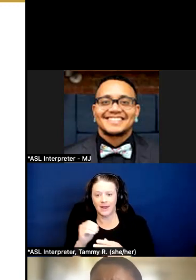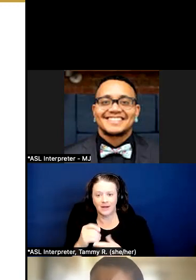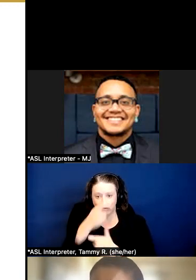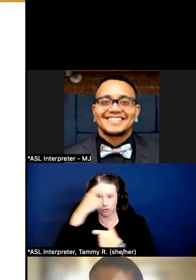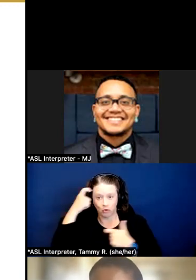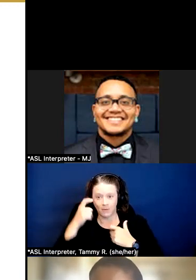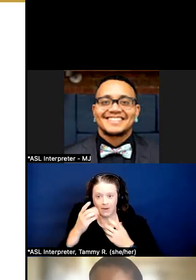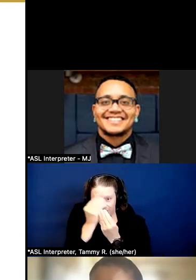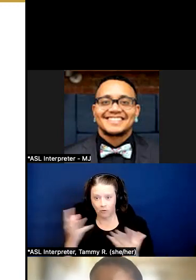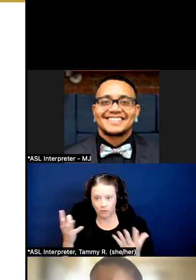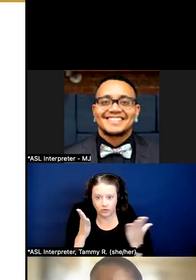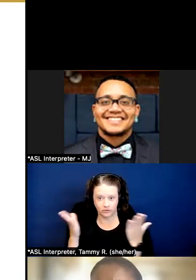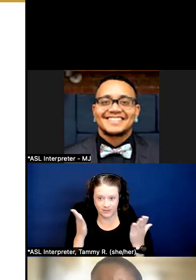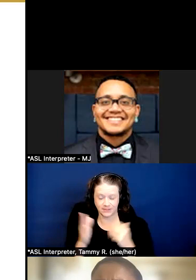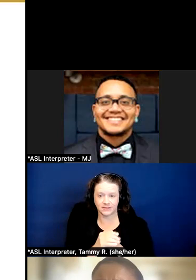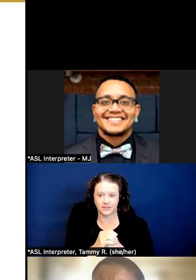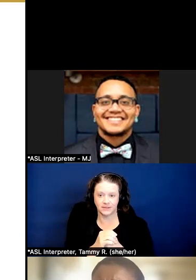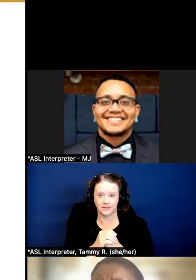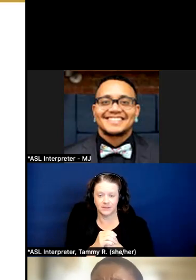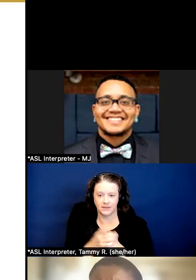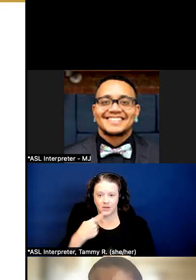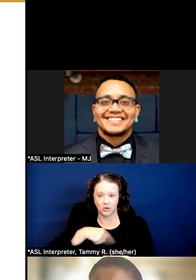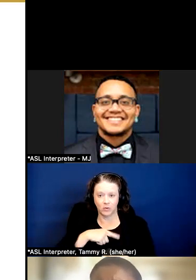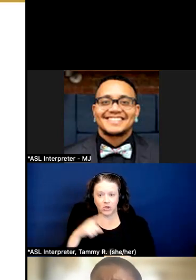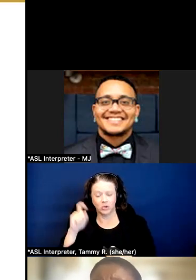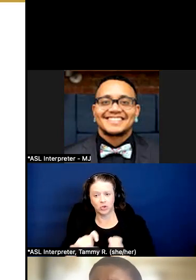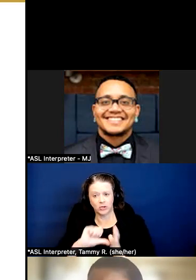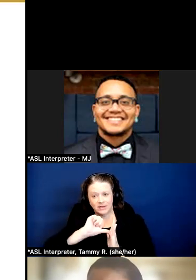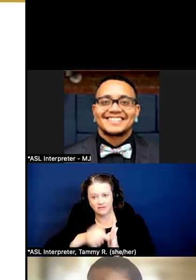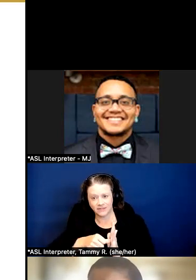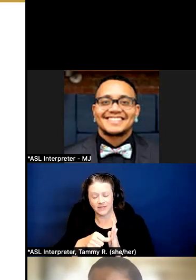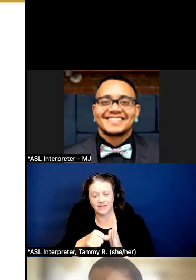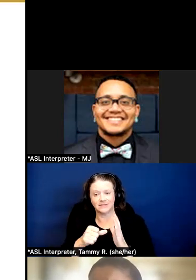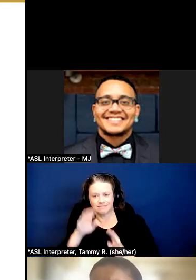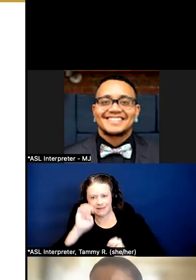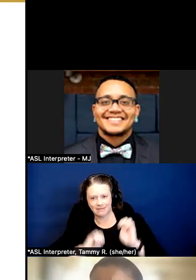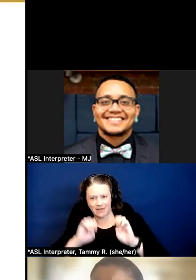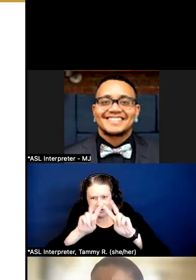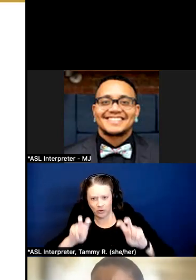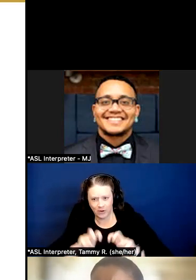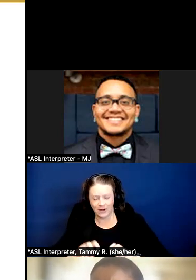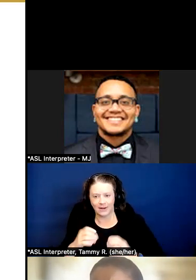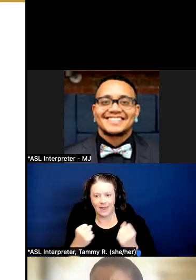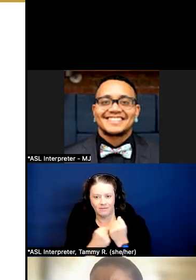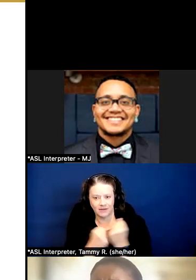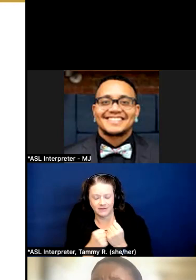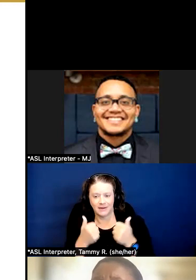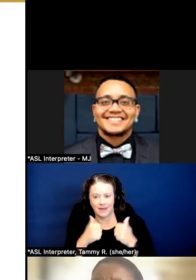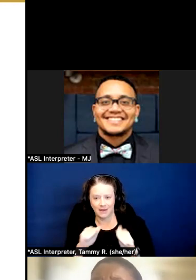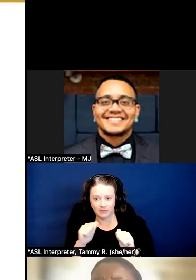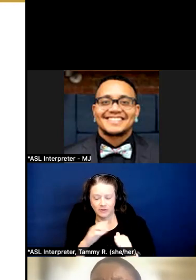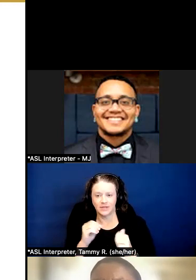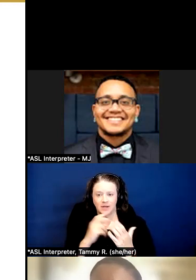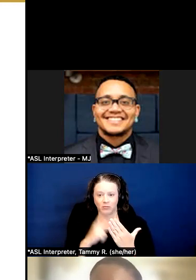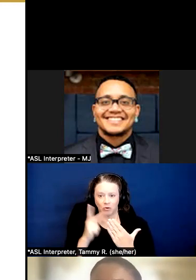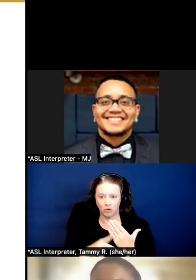trauma-informed services. We should emphasize evaluating advocacy efforts and program services